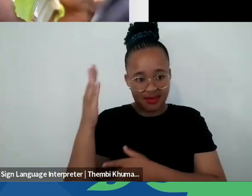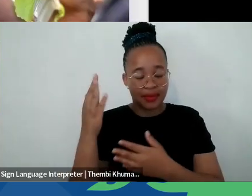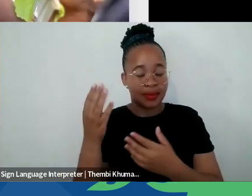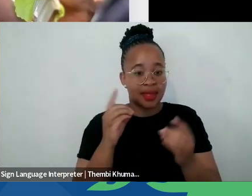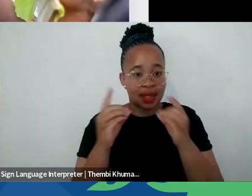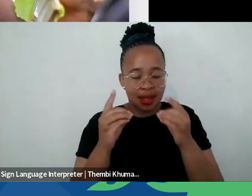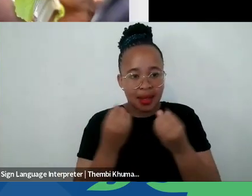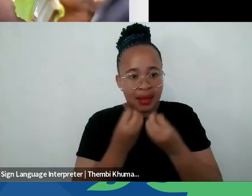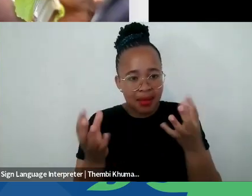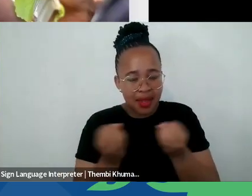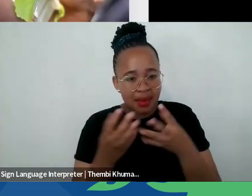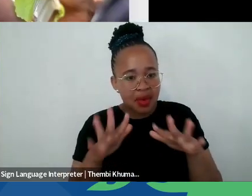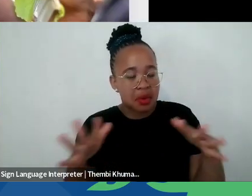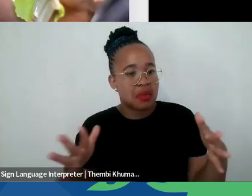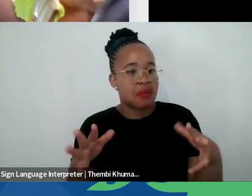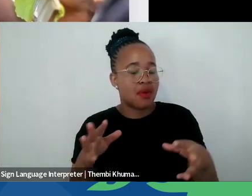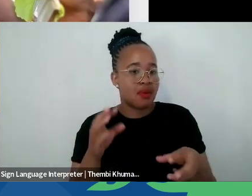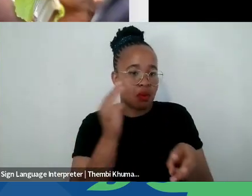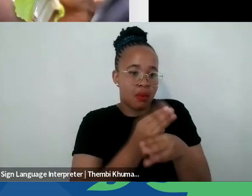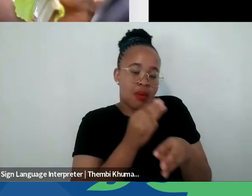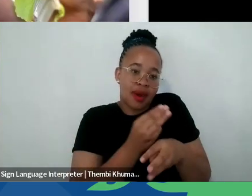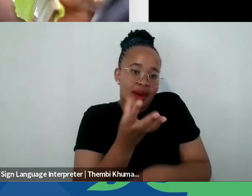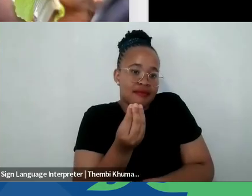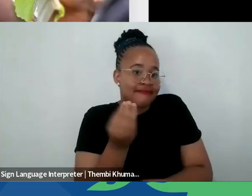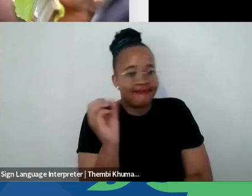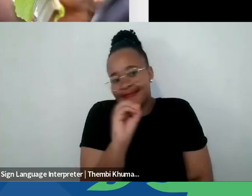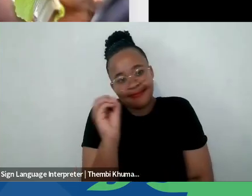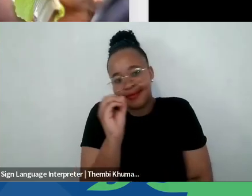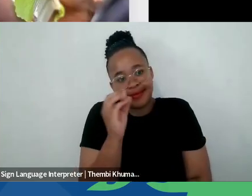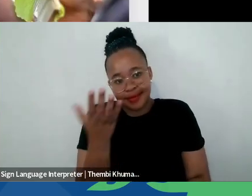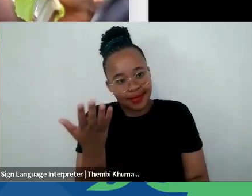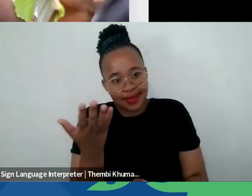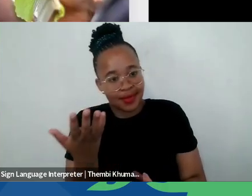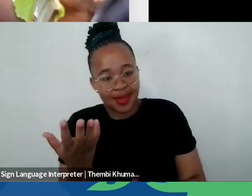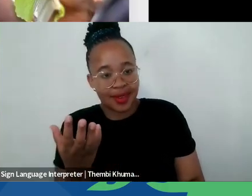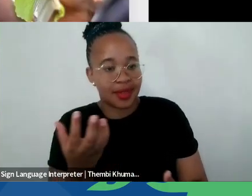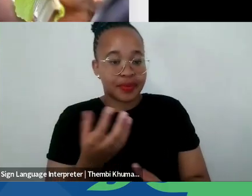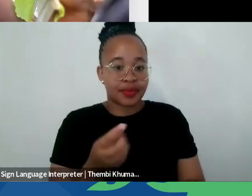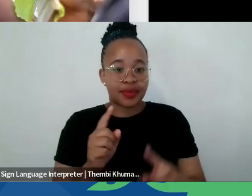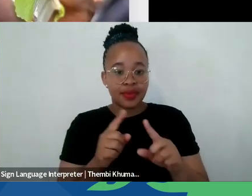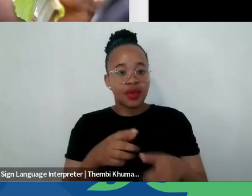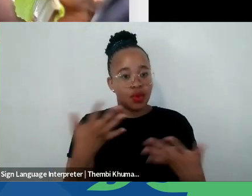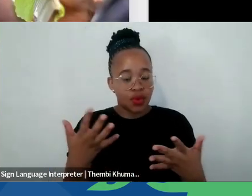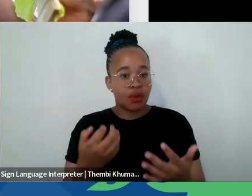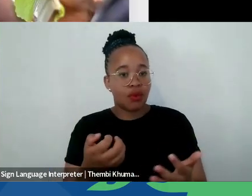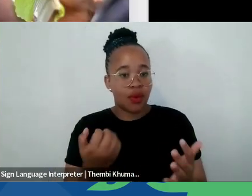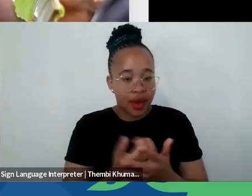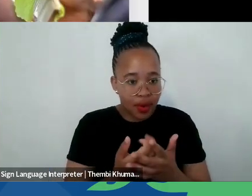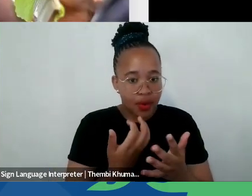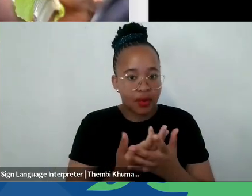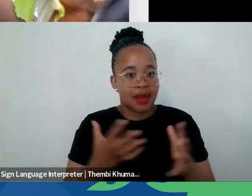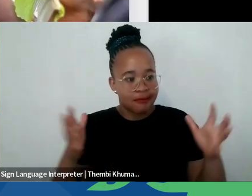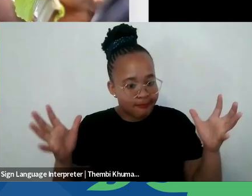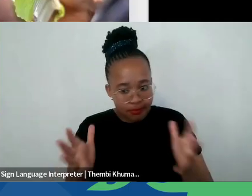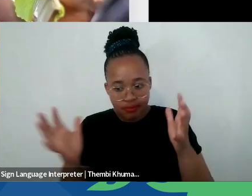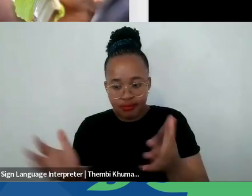very, very informally, loosely employed. And economic empowerment is the important point.